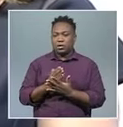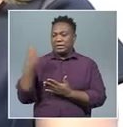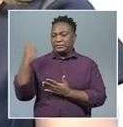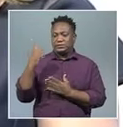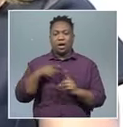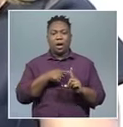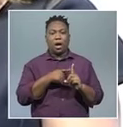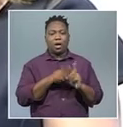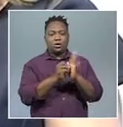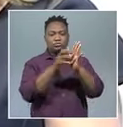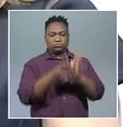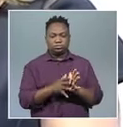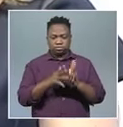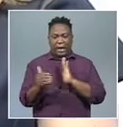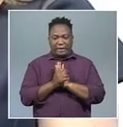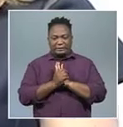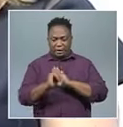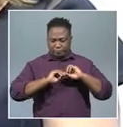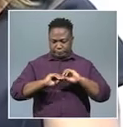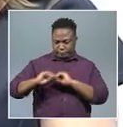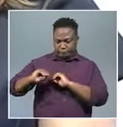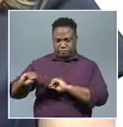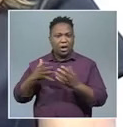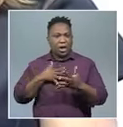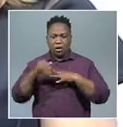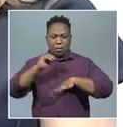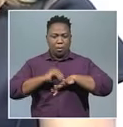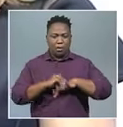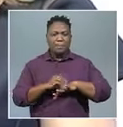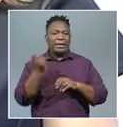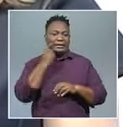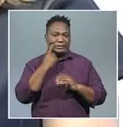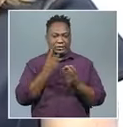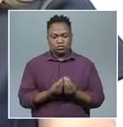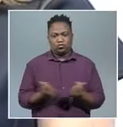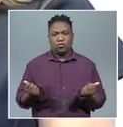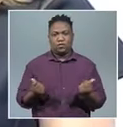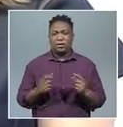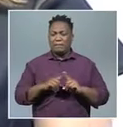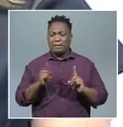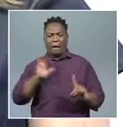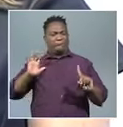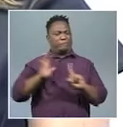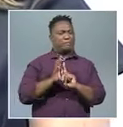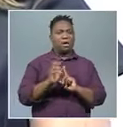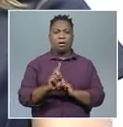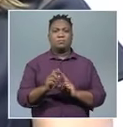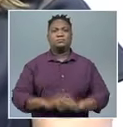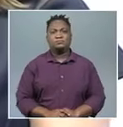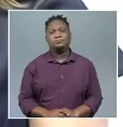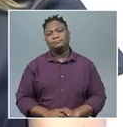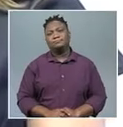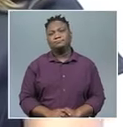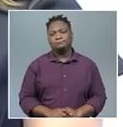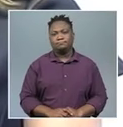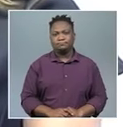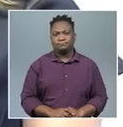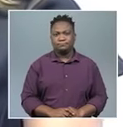teachers are given extra skills to try and solve their disputes and differences without getting to this point.